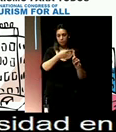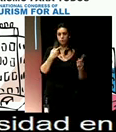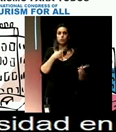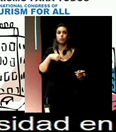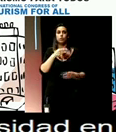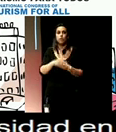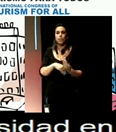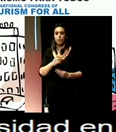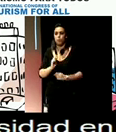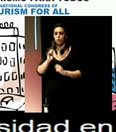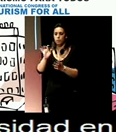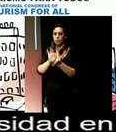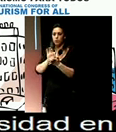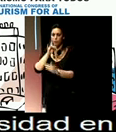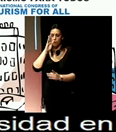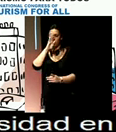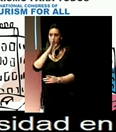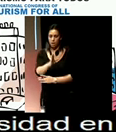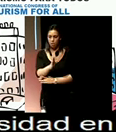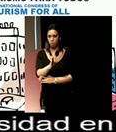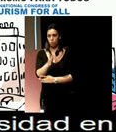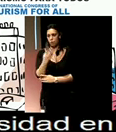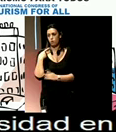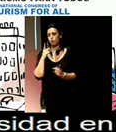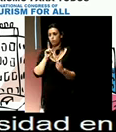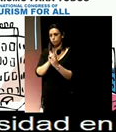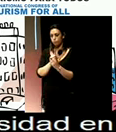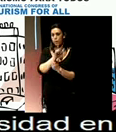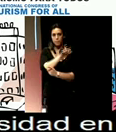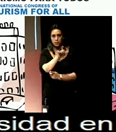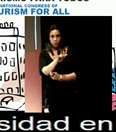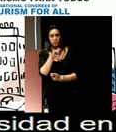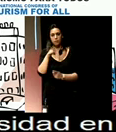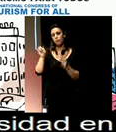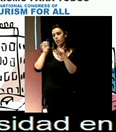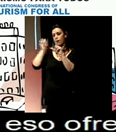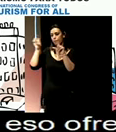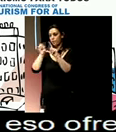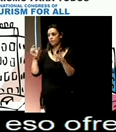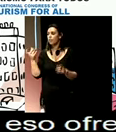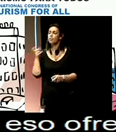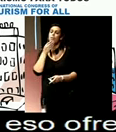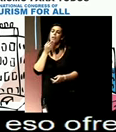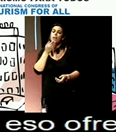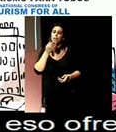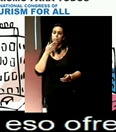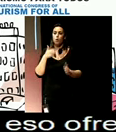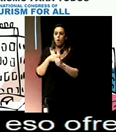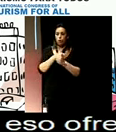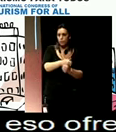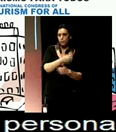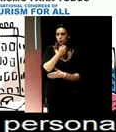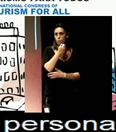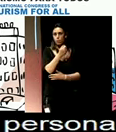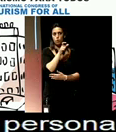we offer a series of direct services to people and tour operators. We have